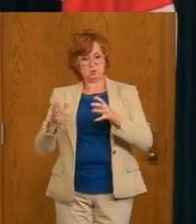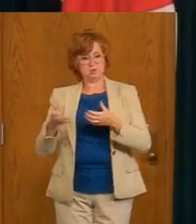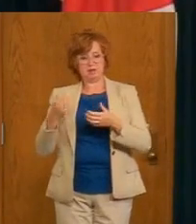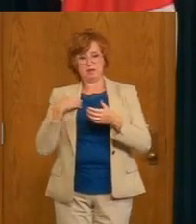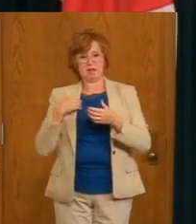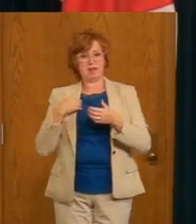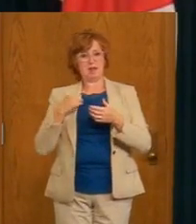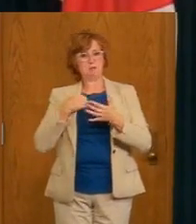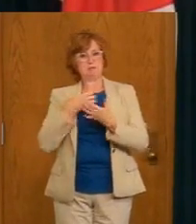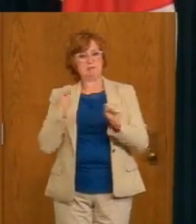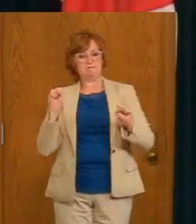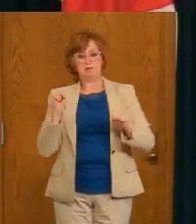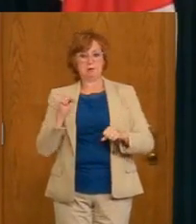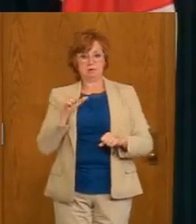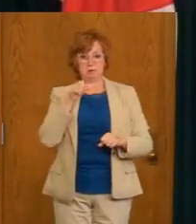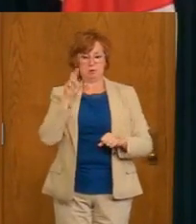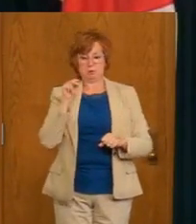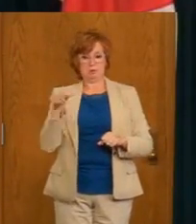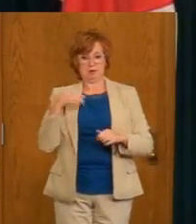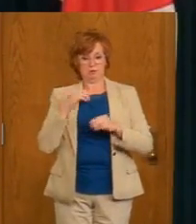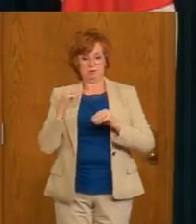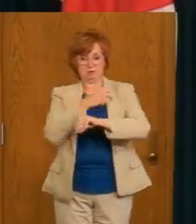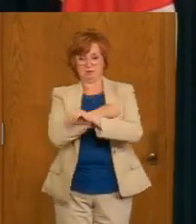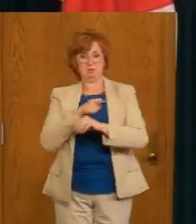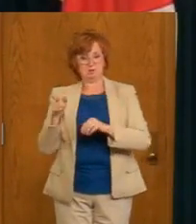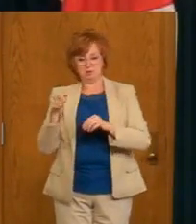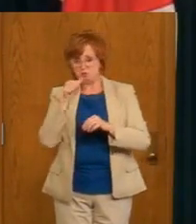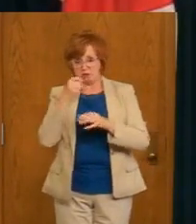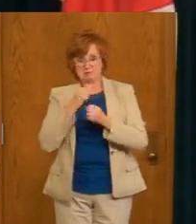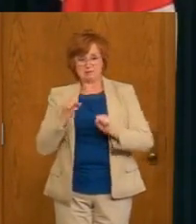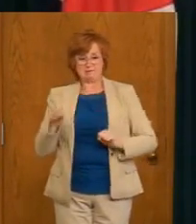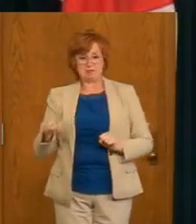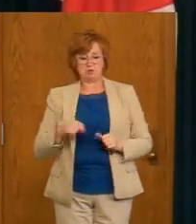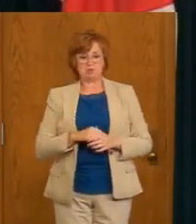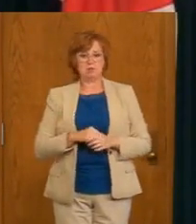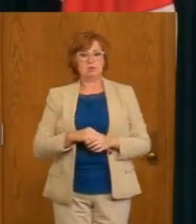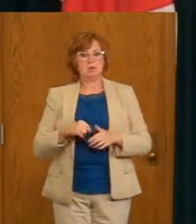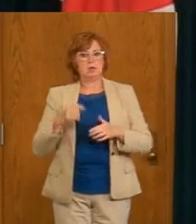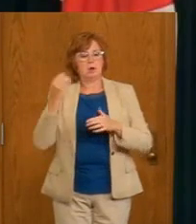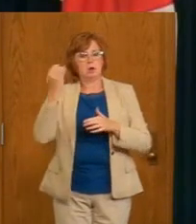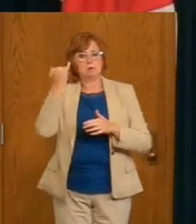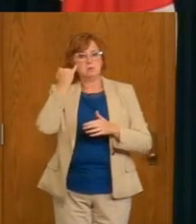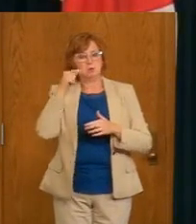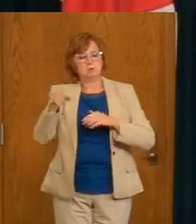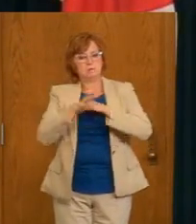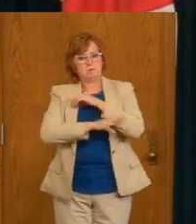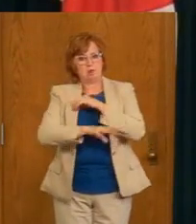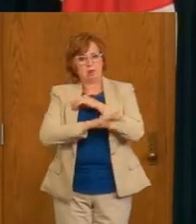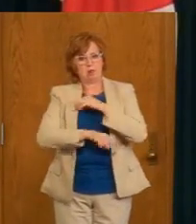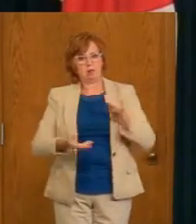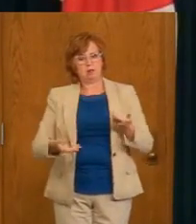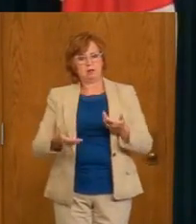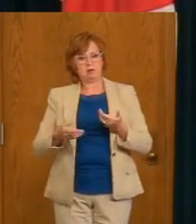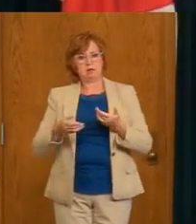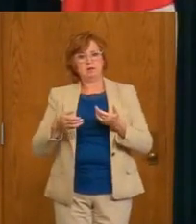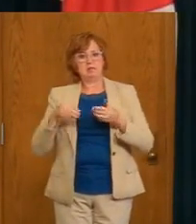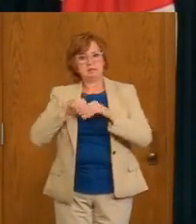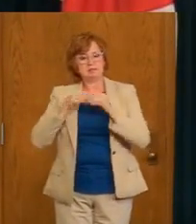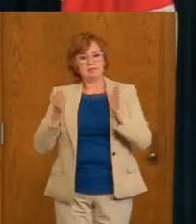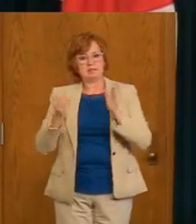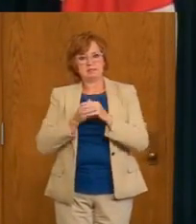as more data comes out in the fall, hopefully, we'll be vaccinating our kids under the age of 12, so we'll see some surge, and we'll be prepared for that as